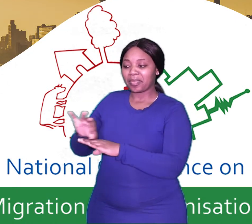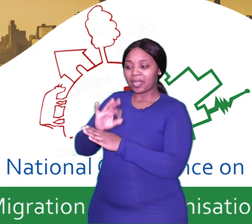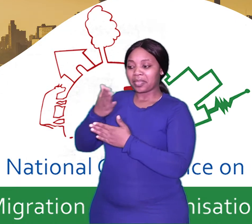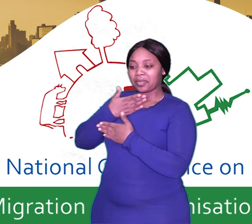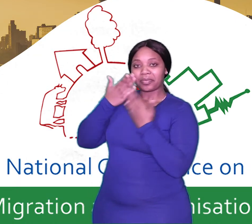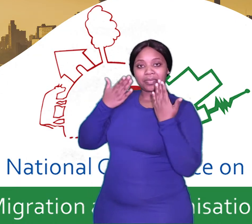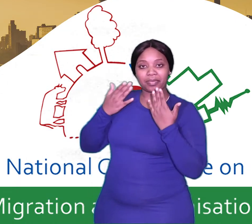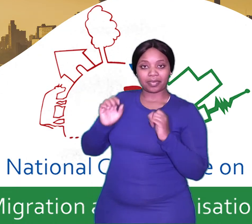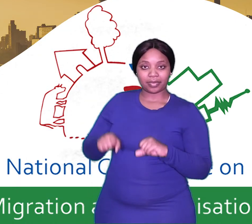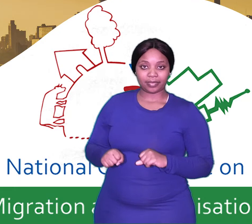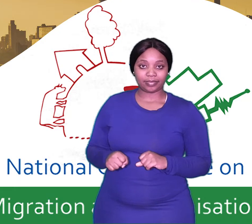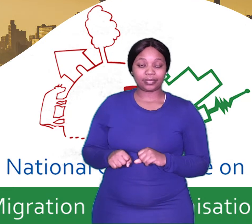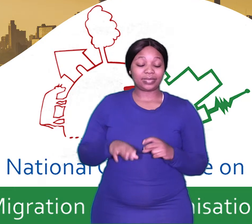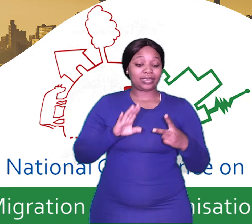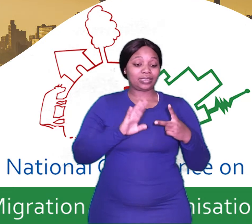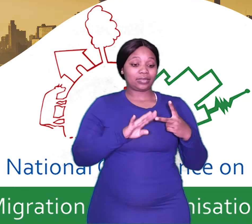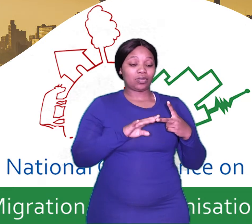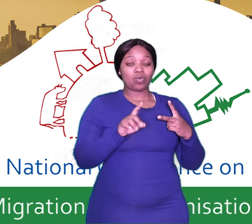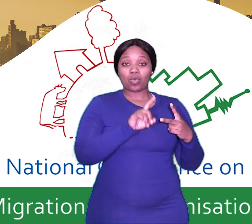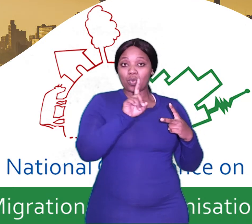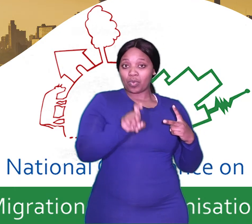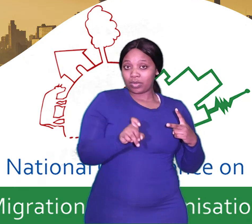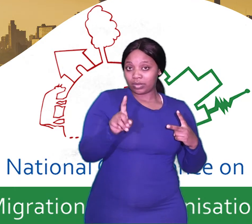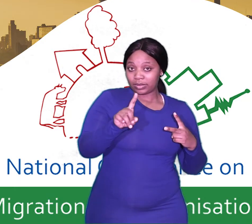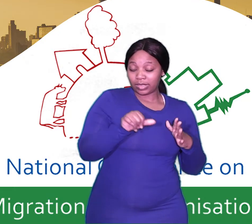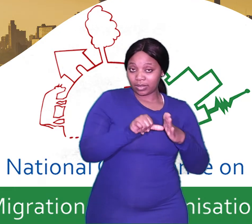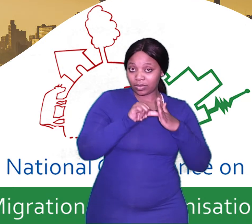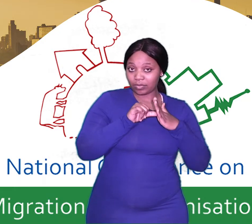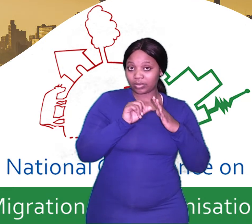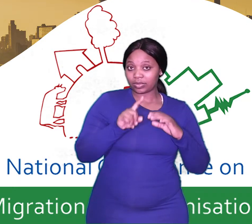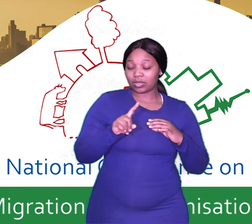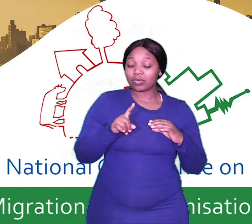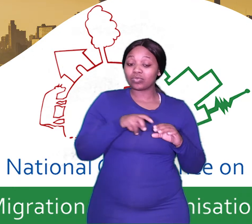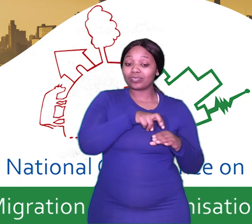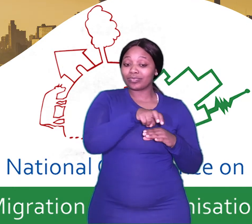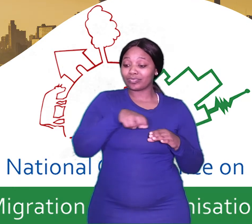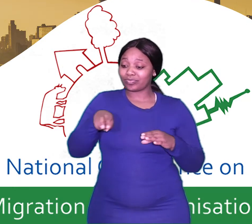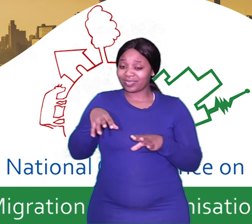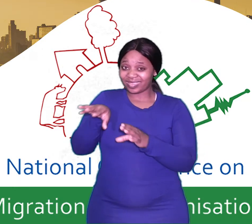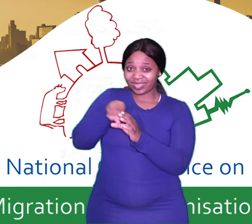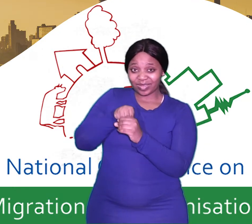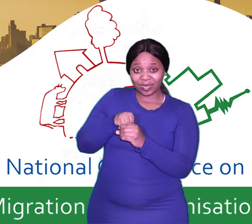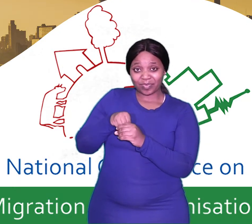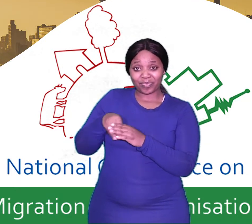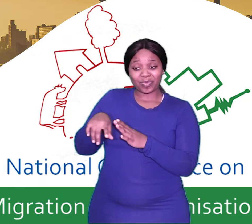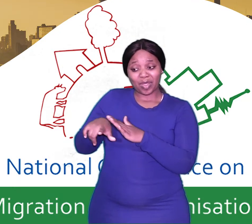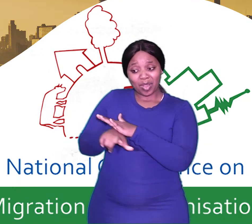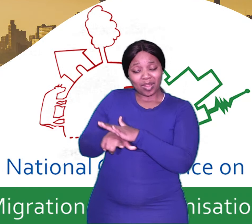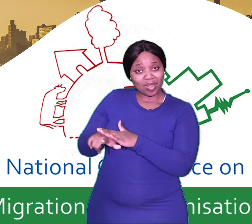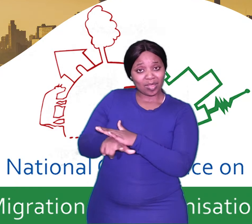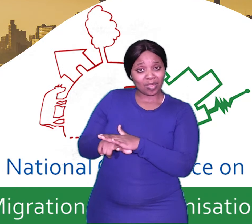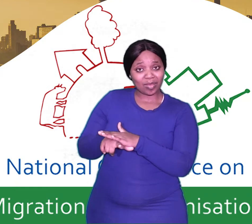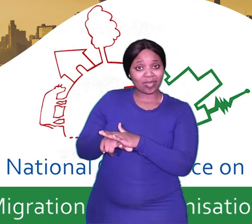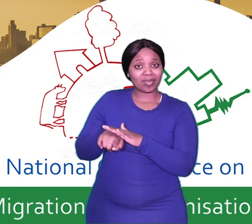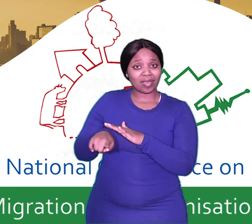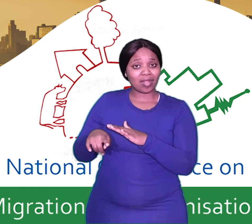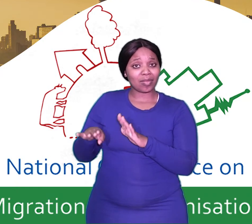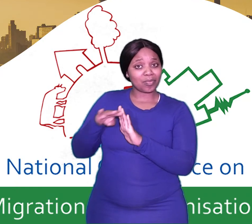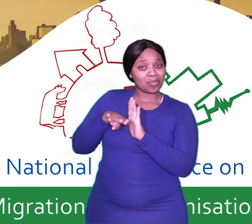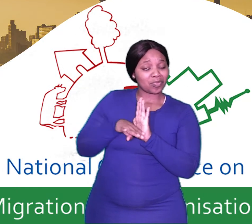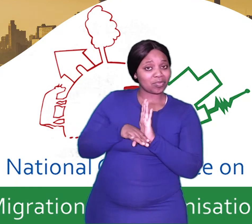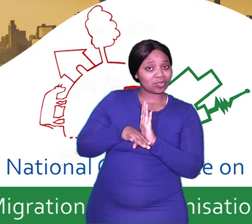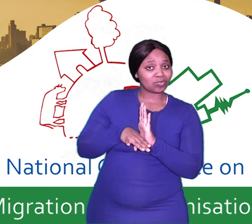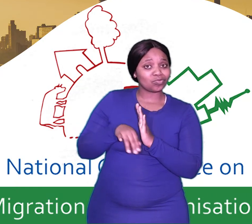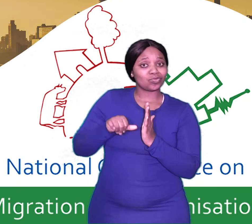quite important, is should migrants be included in local programs of social protection and